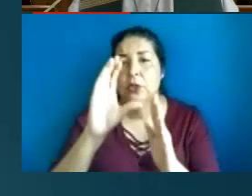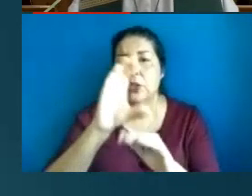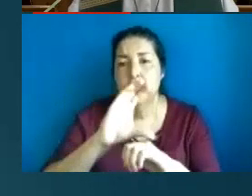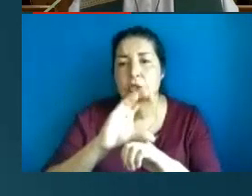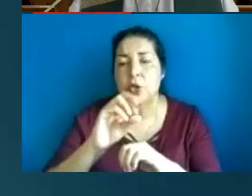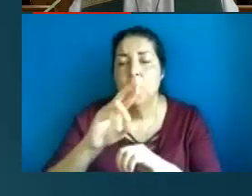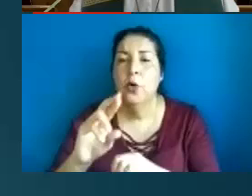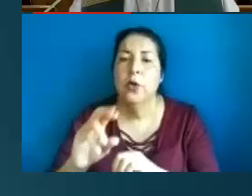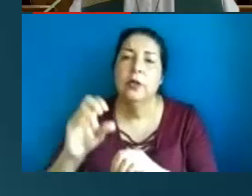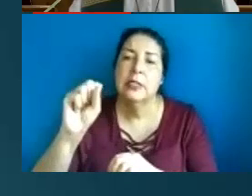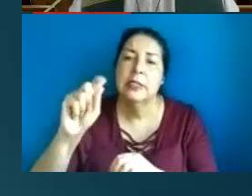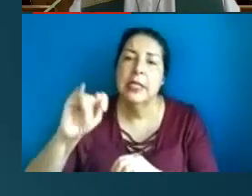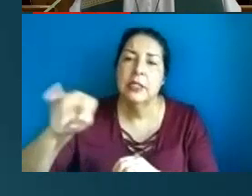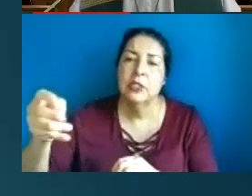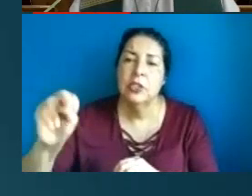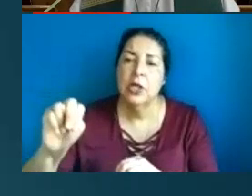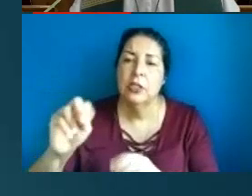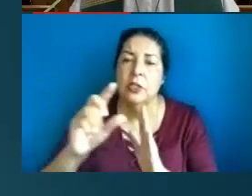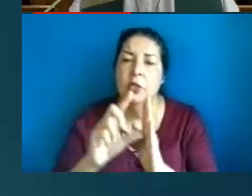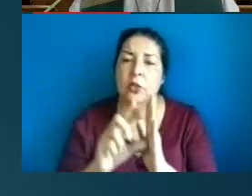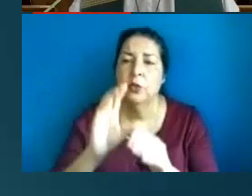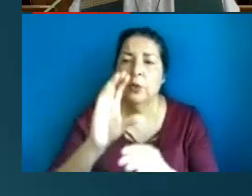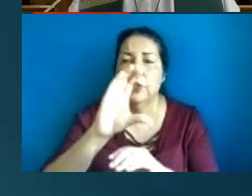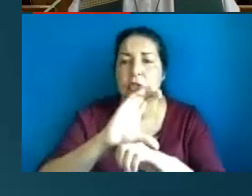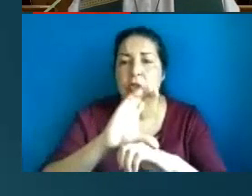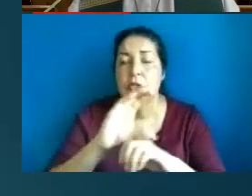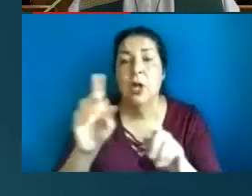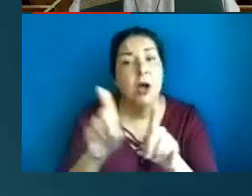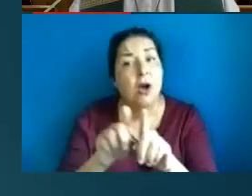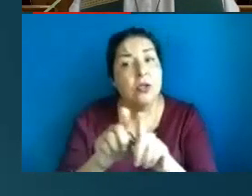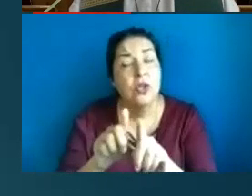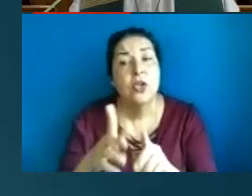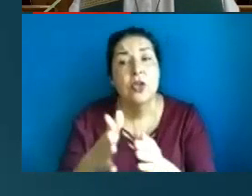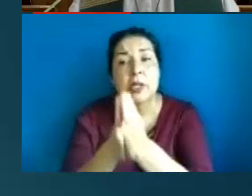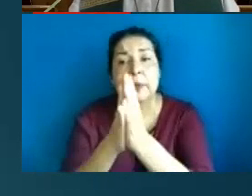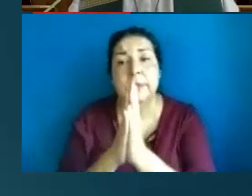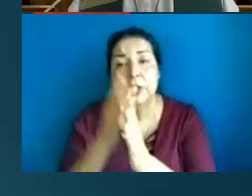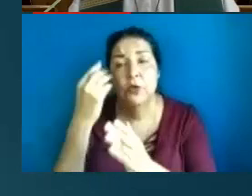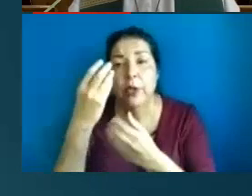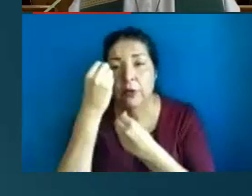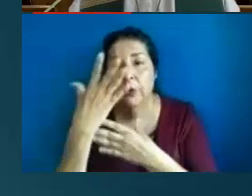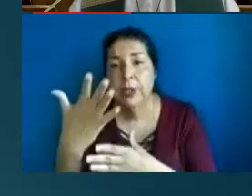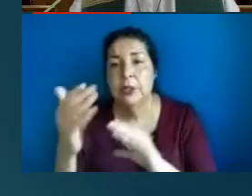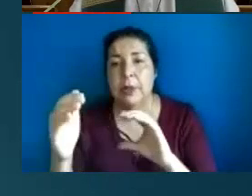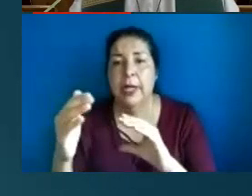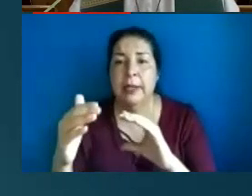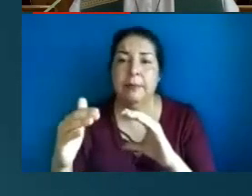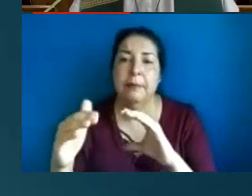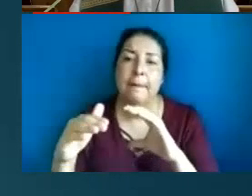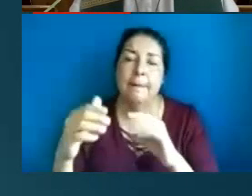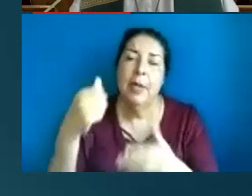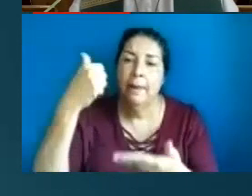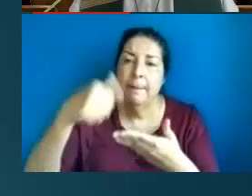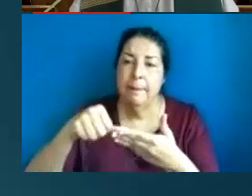Lutheran Church. You may also request information by mailing us. Our mailing address